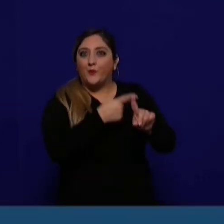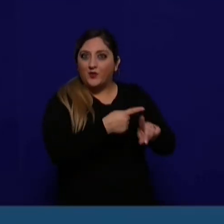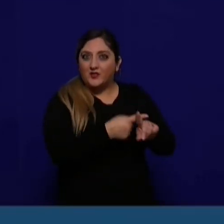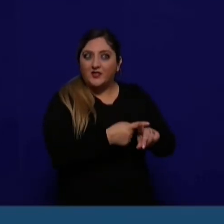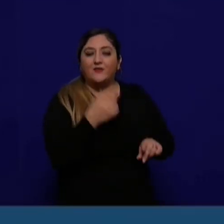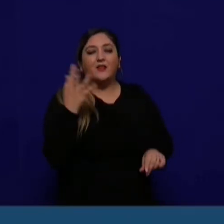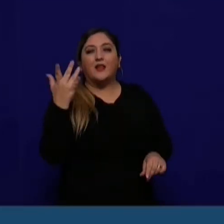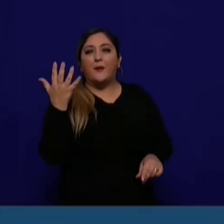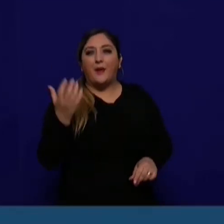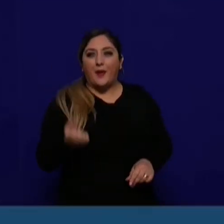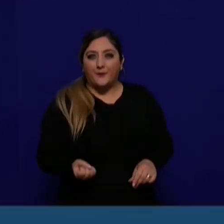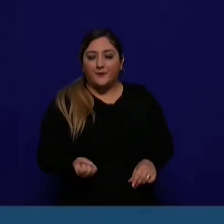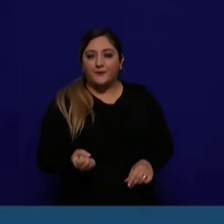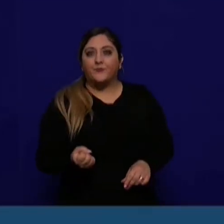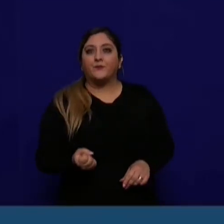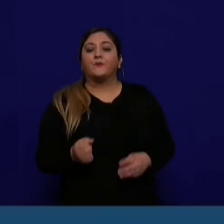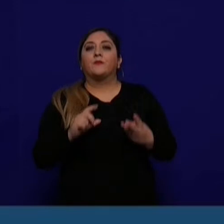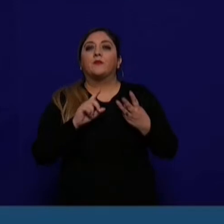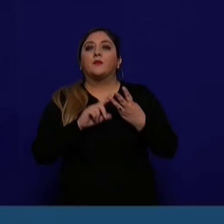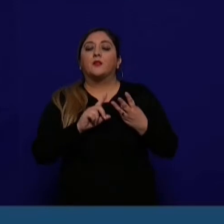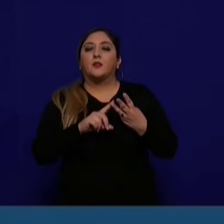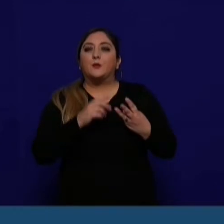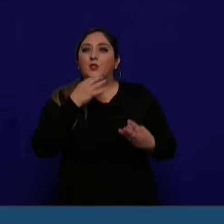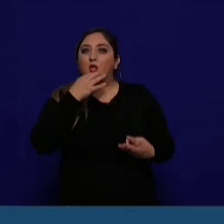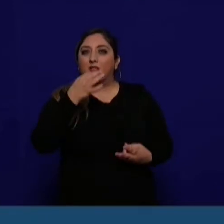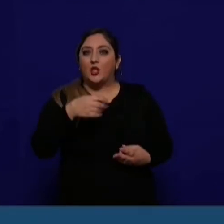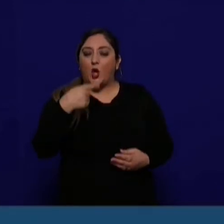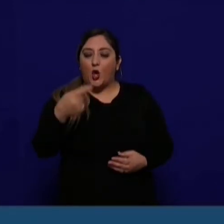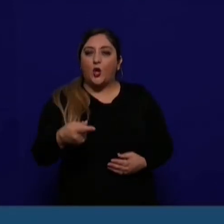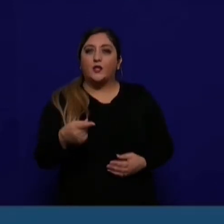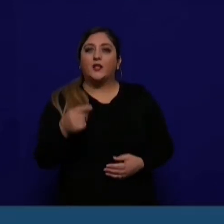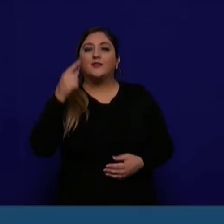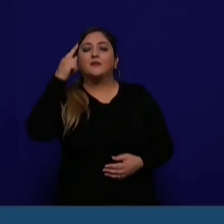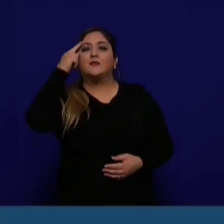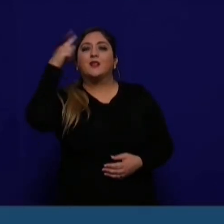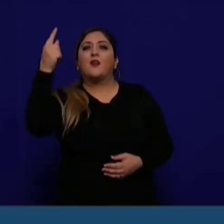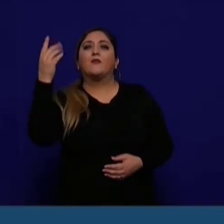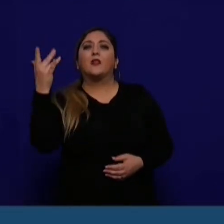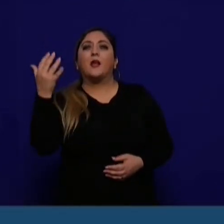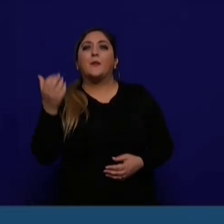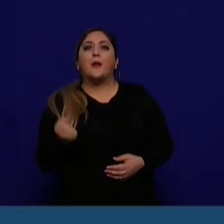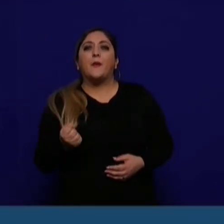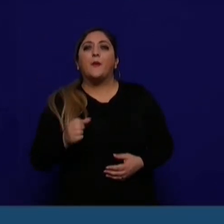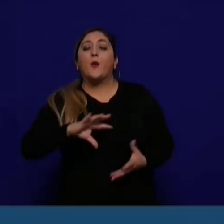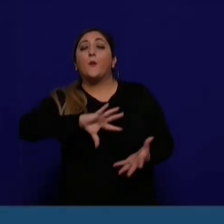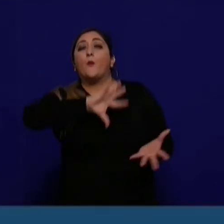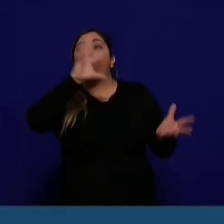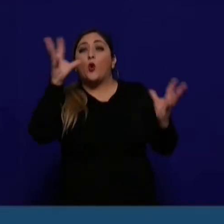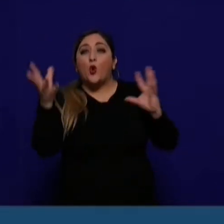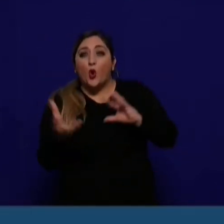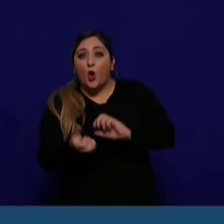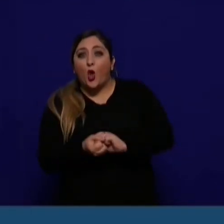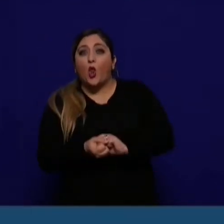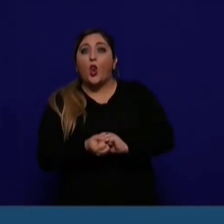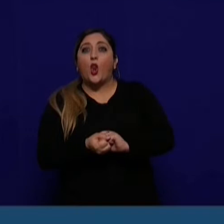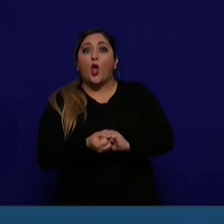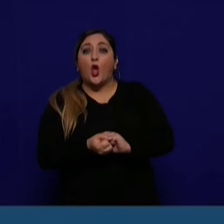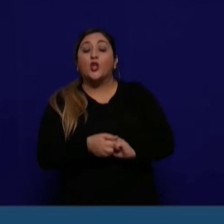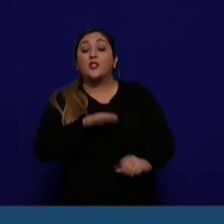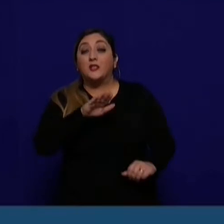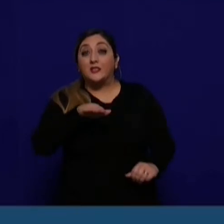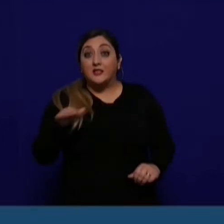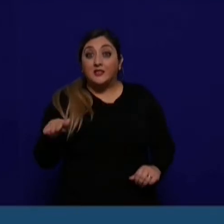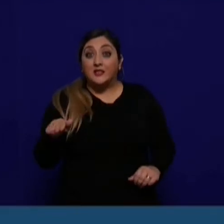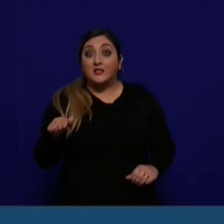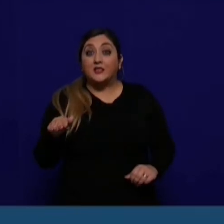pożittivi. U t-tielet mistoqsija ma nafx jekk għandkomx records dwar kemm kien hemm kollox persuni li jgħixu fid-djar tal-anzjani li